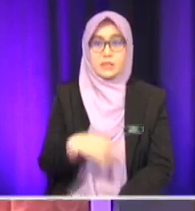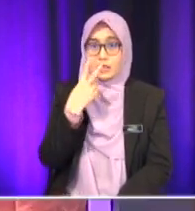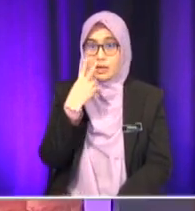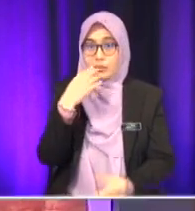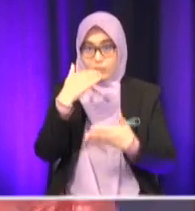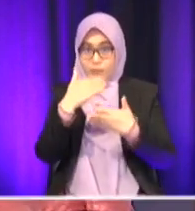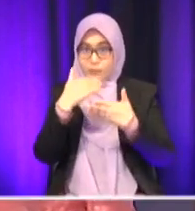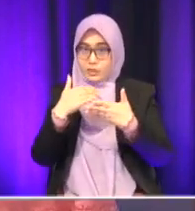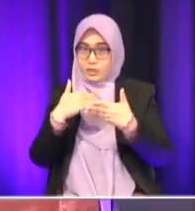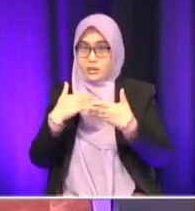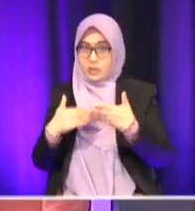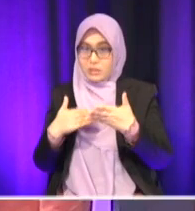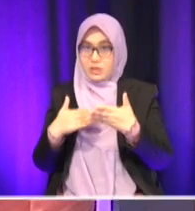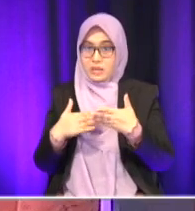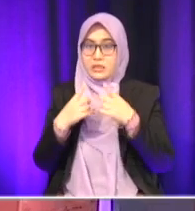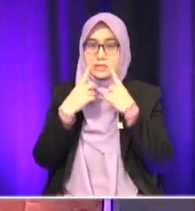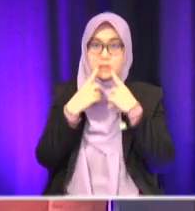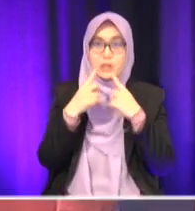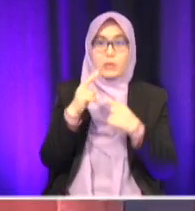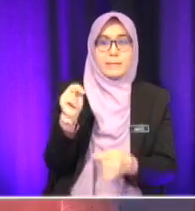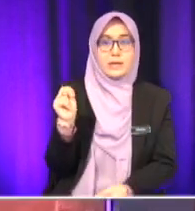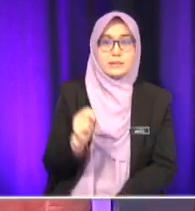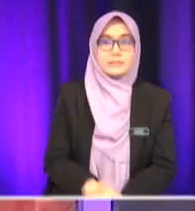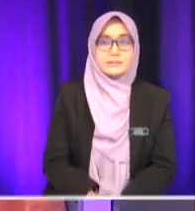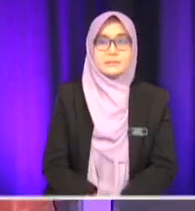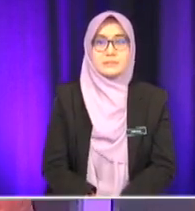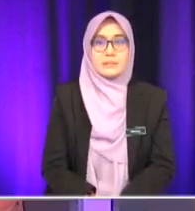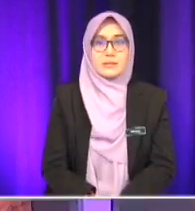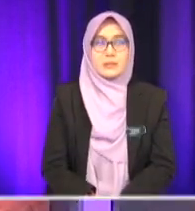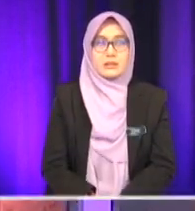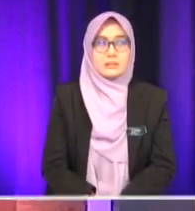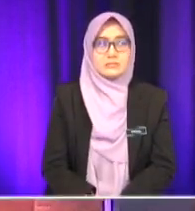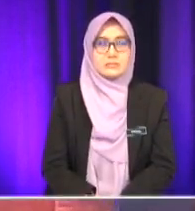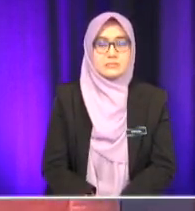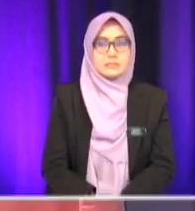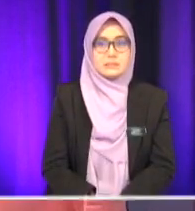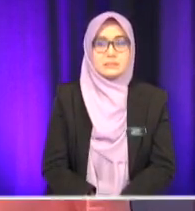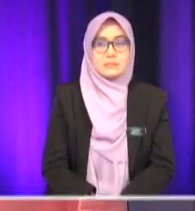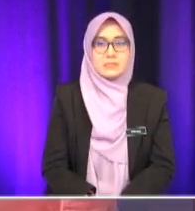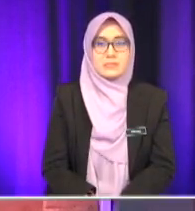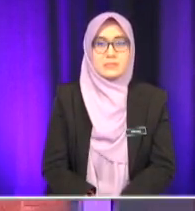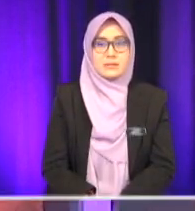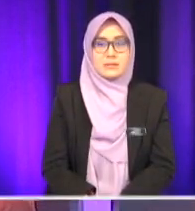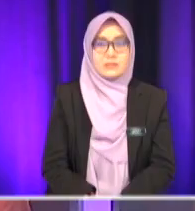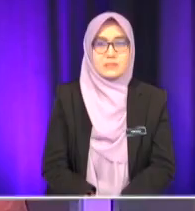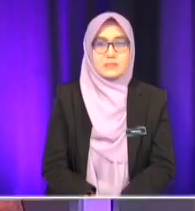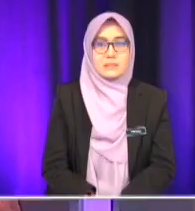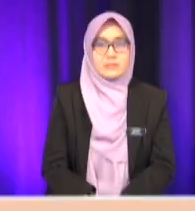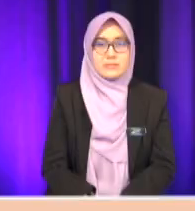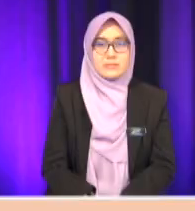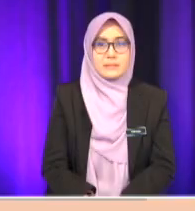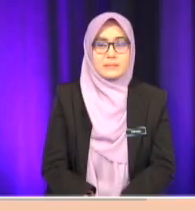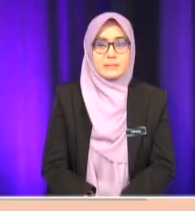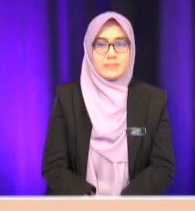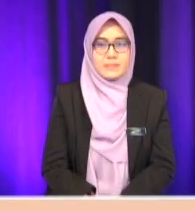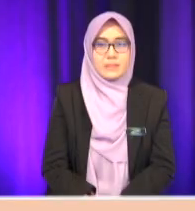the options given. So we have 27, 28. So once again, we look at the options.